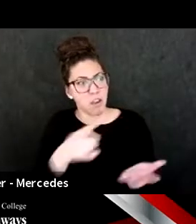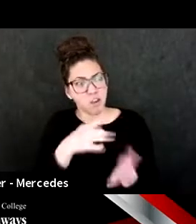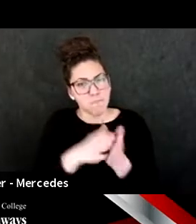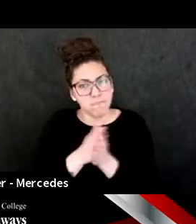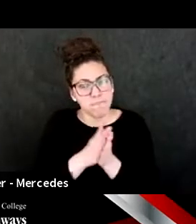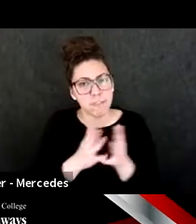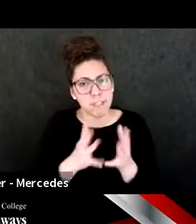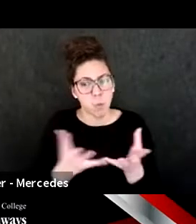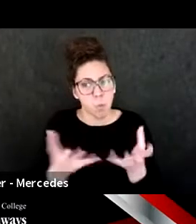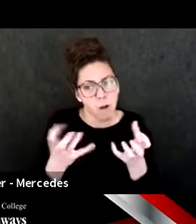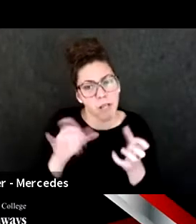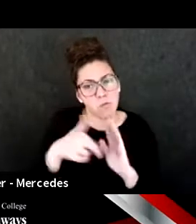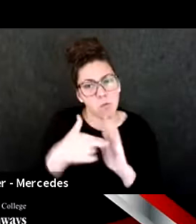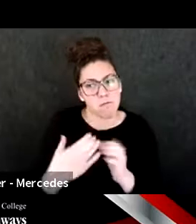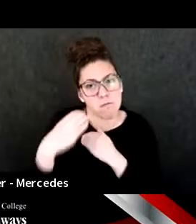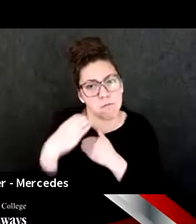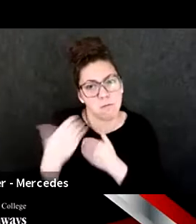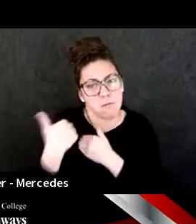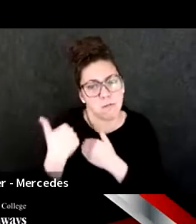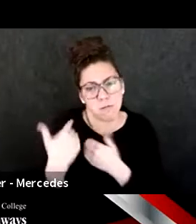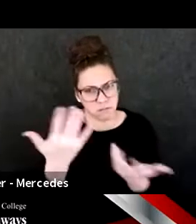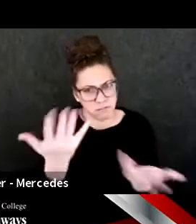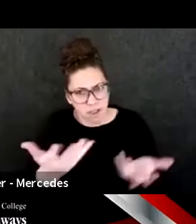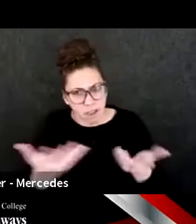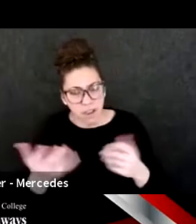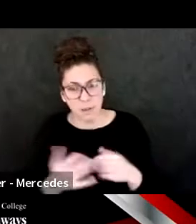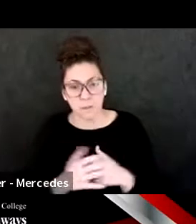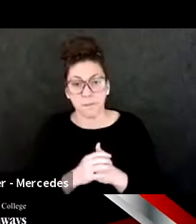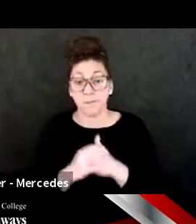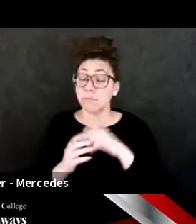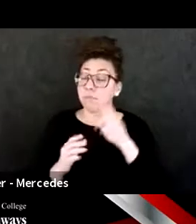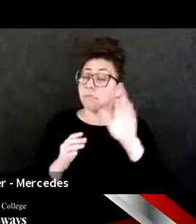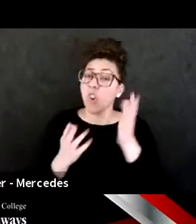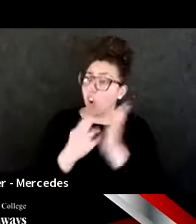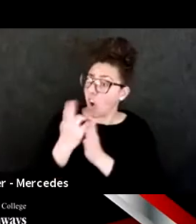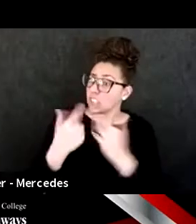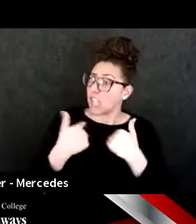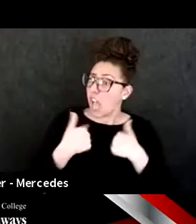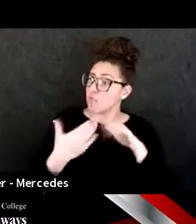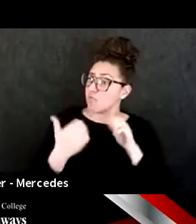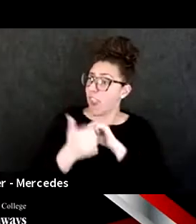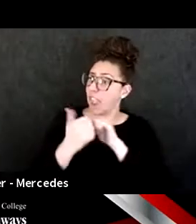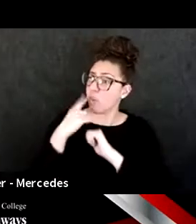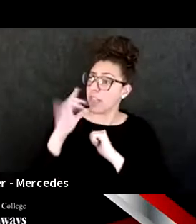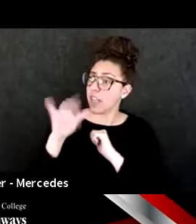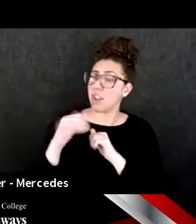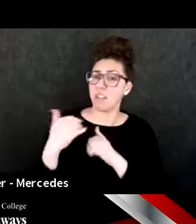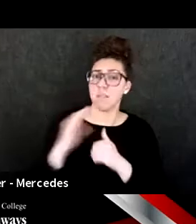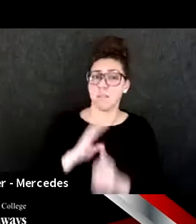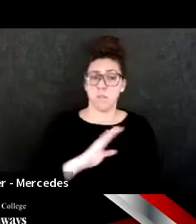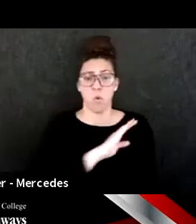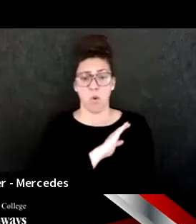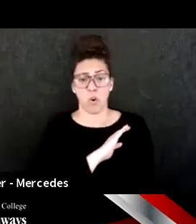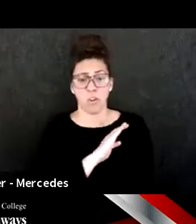take on these roles? To be honest, I ran for the board because as I was taking Clovis Community College through the process to